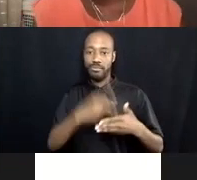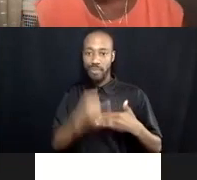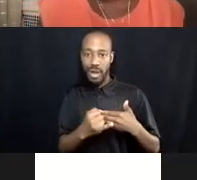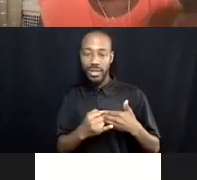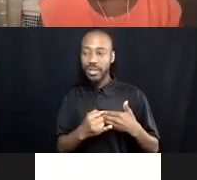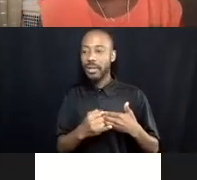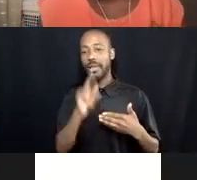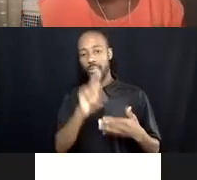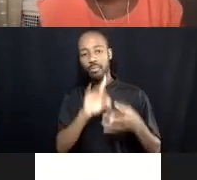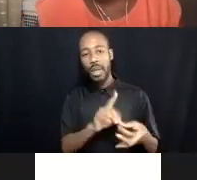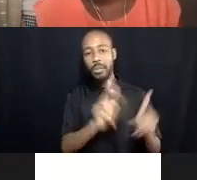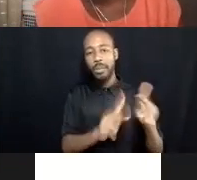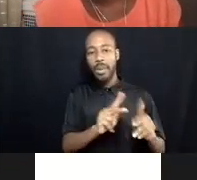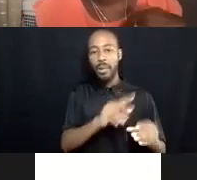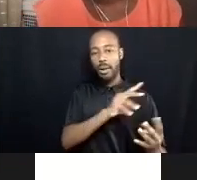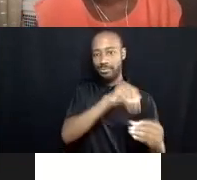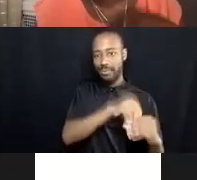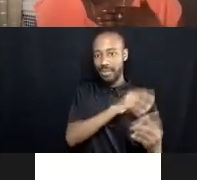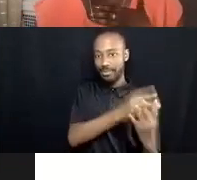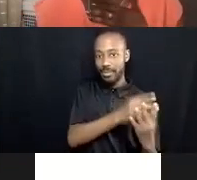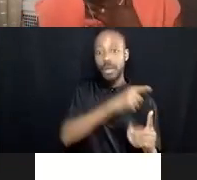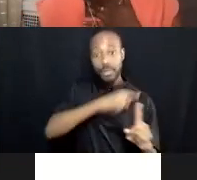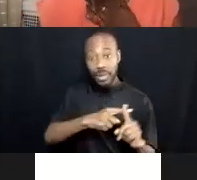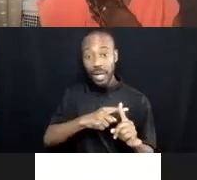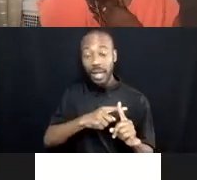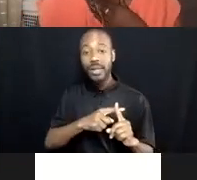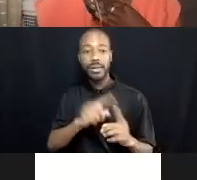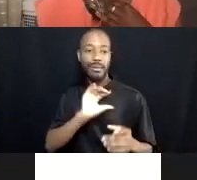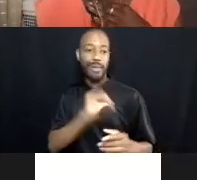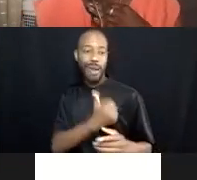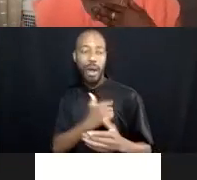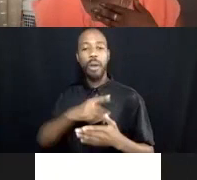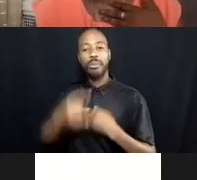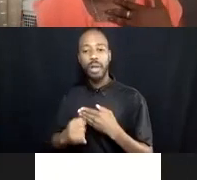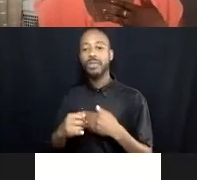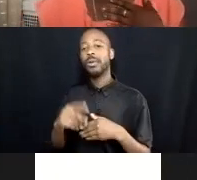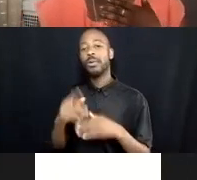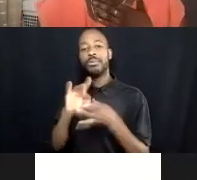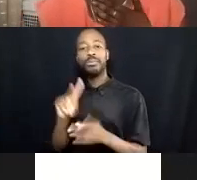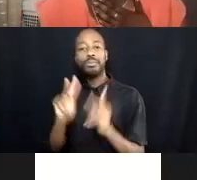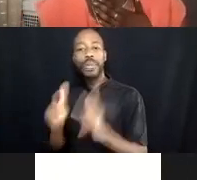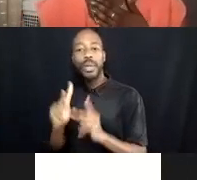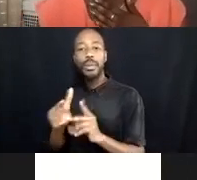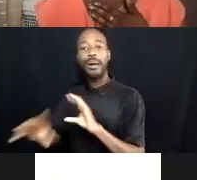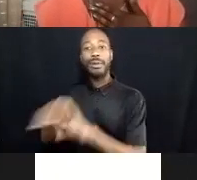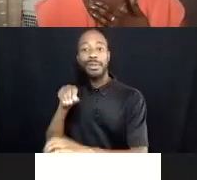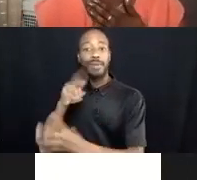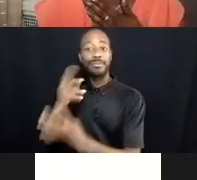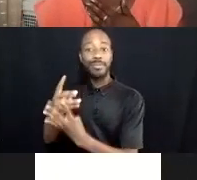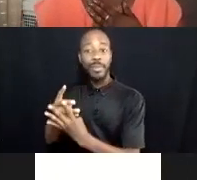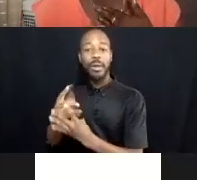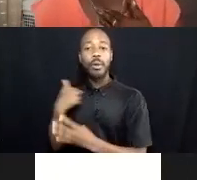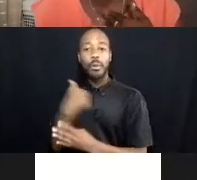the inside and our projects that concern trans folks on the outside, we do post-release support and we